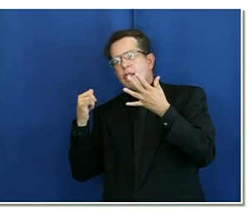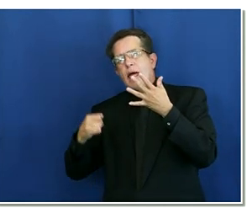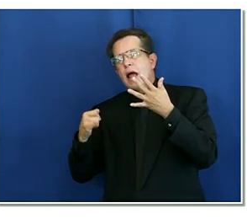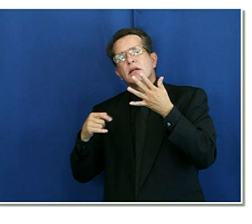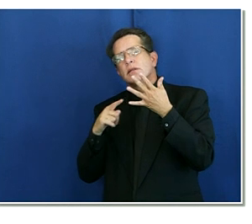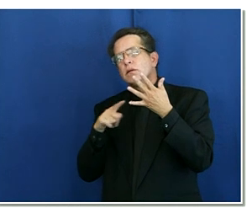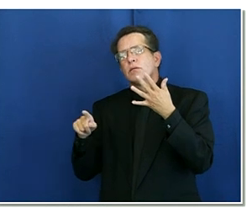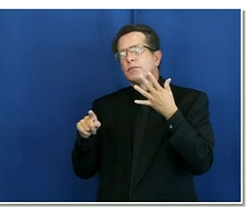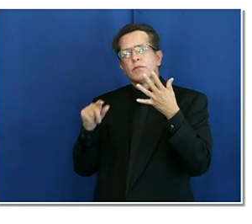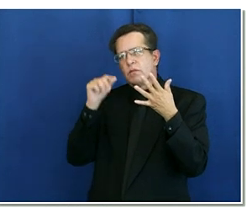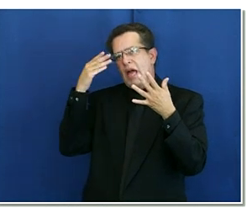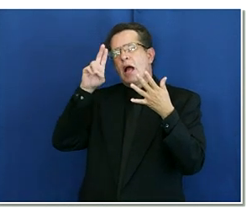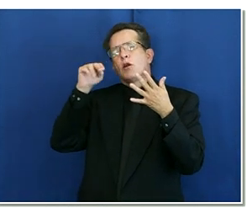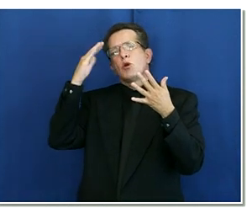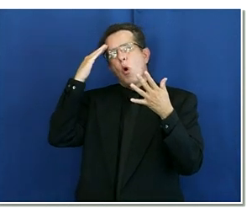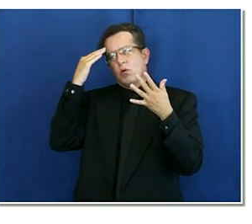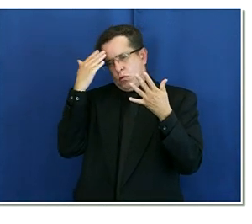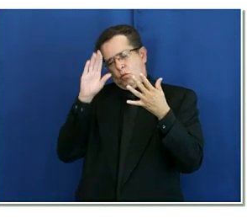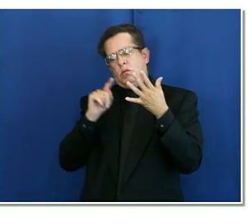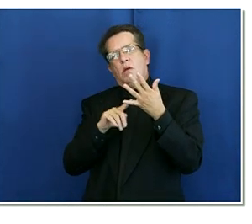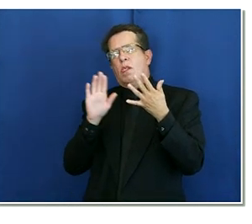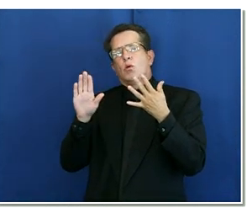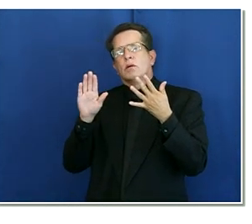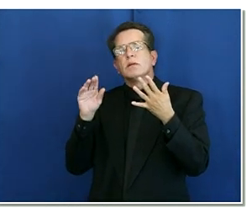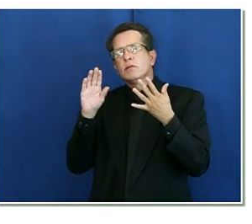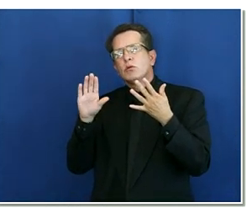having available gender information.